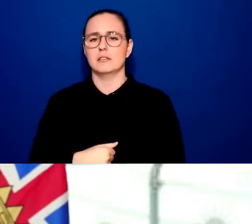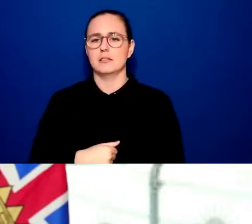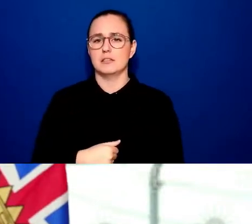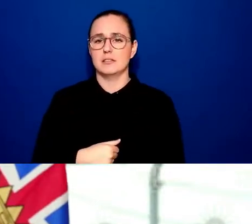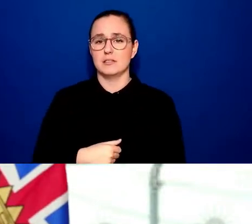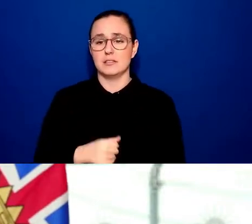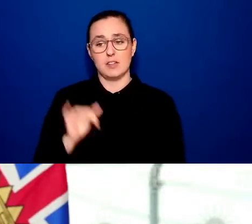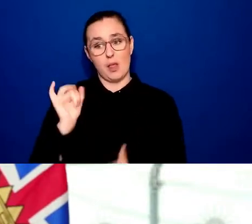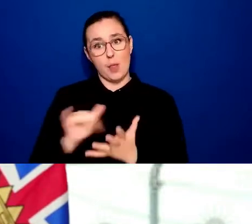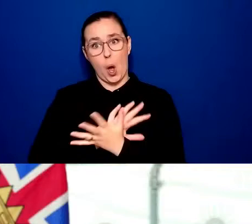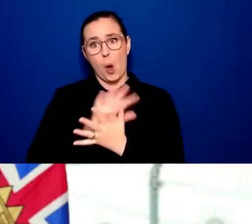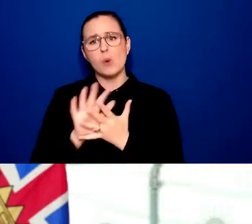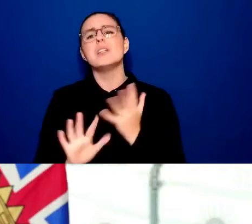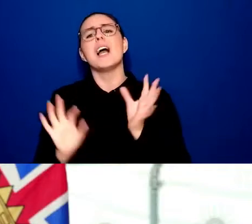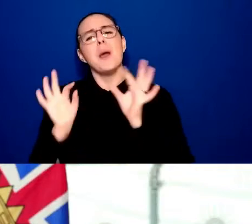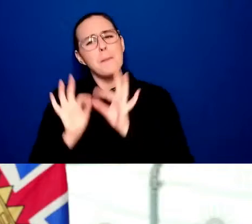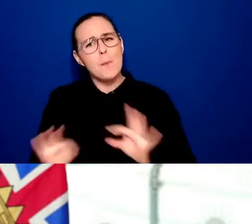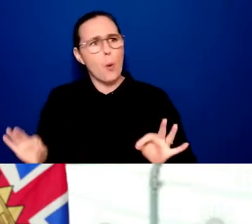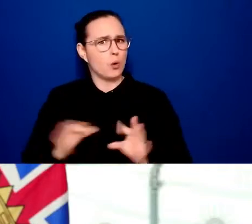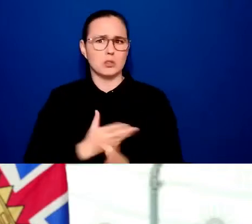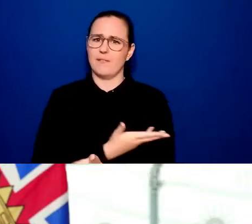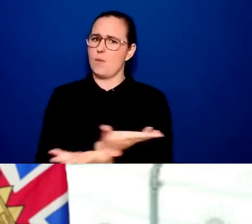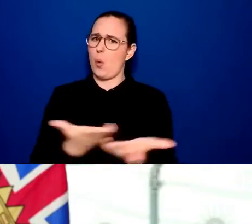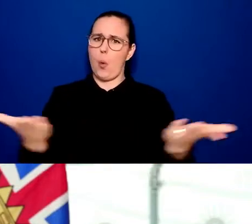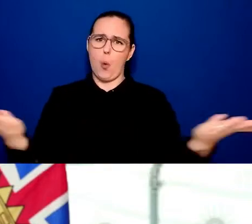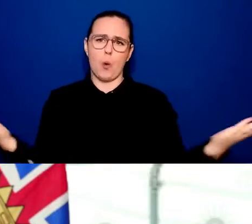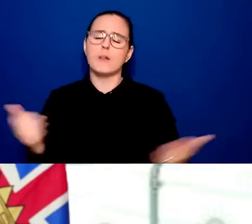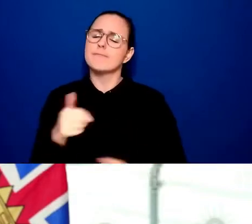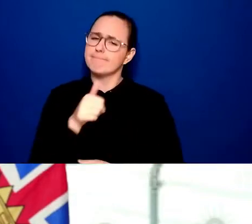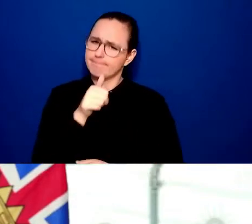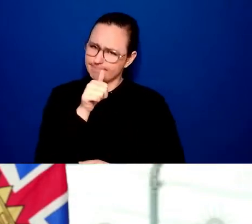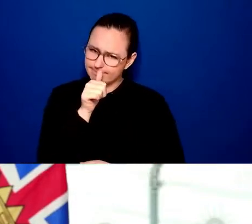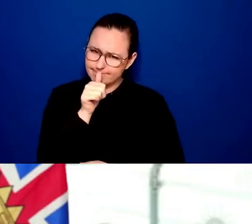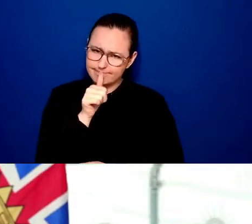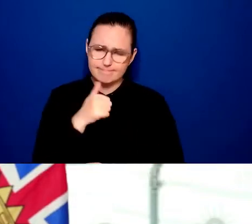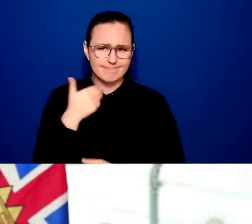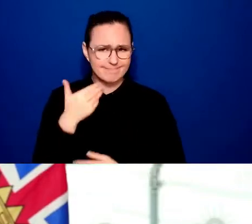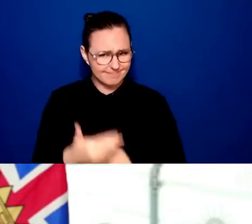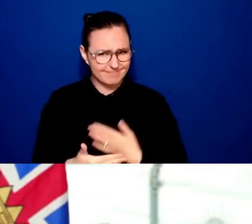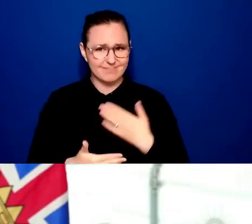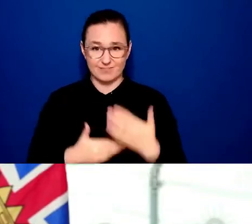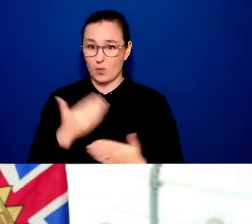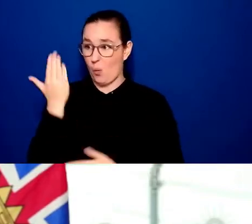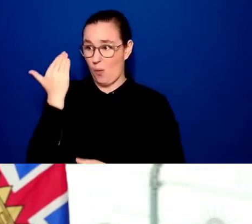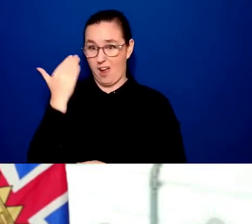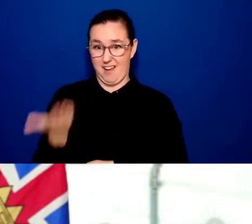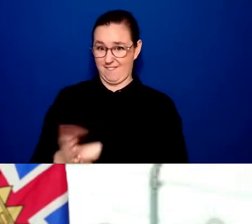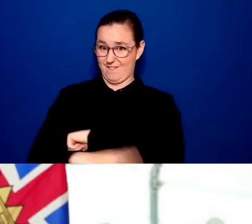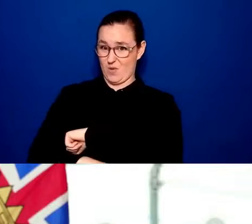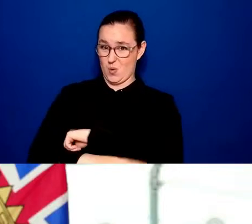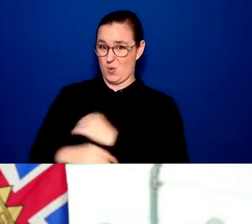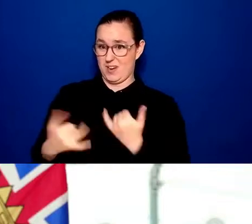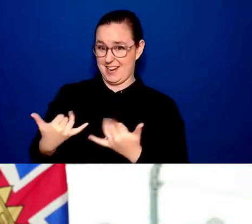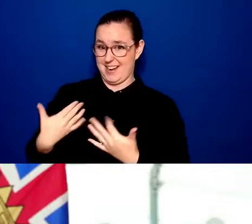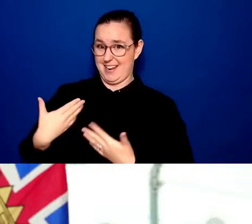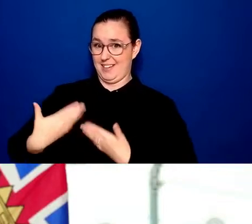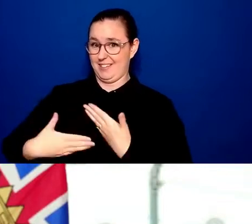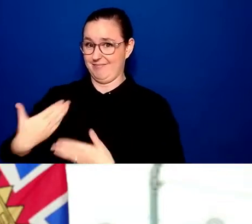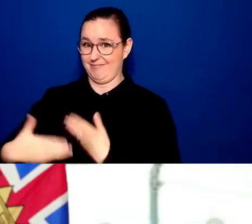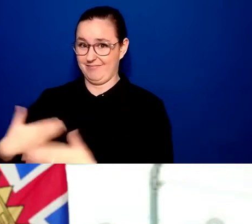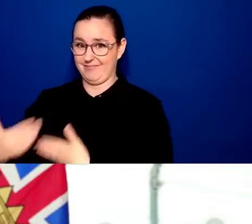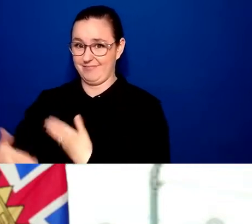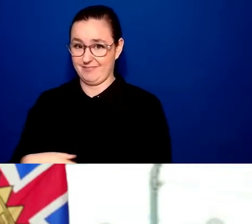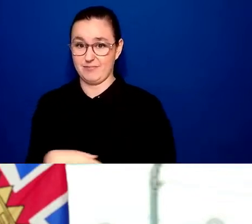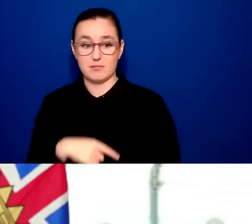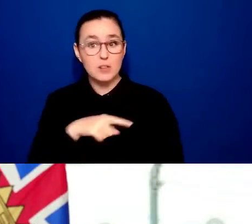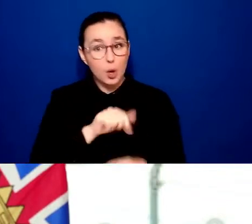for all of us to get through this next respiratory season. This virus has changed. We know